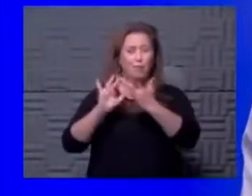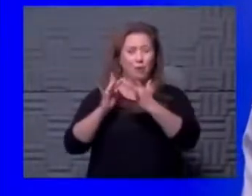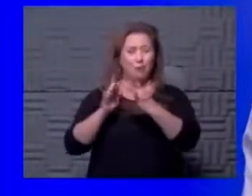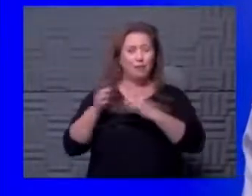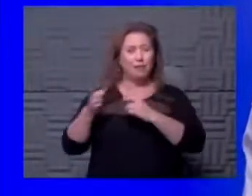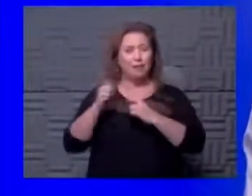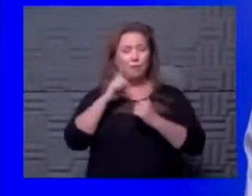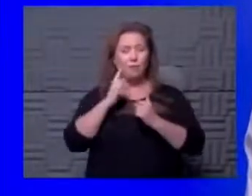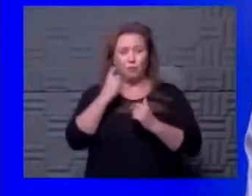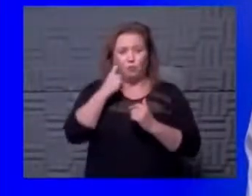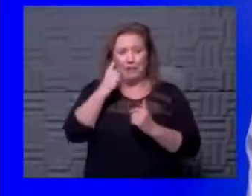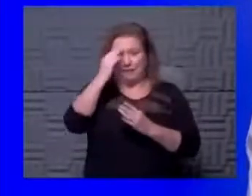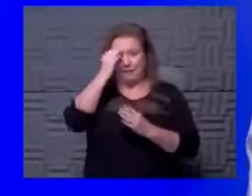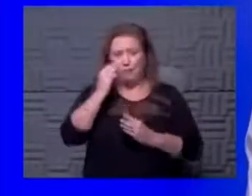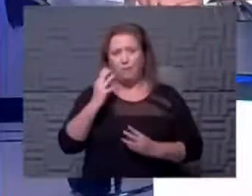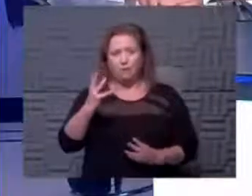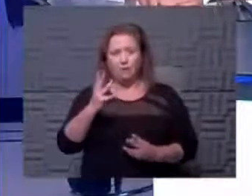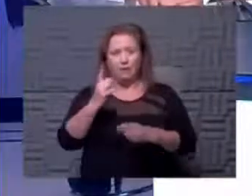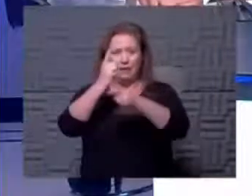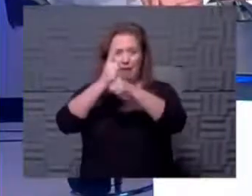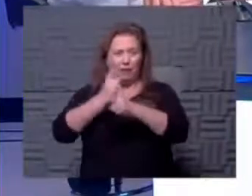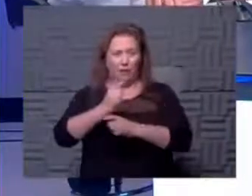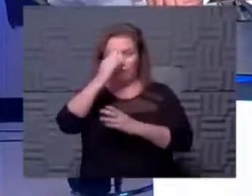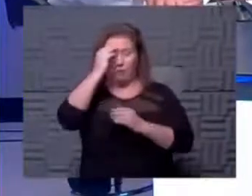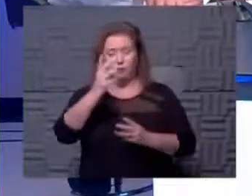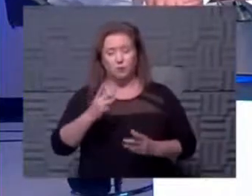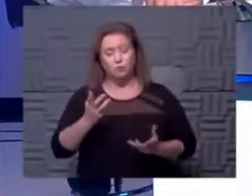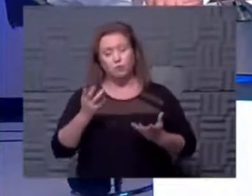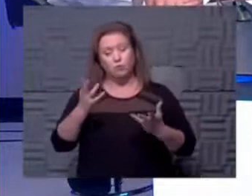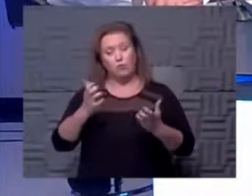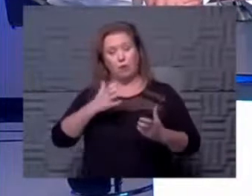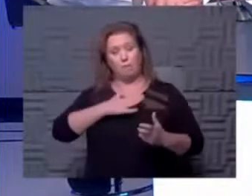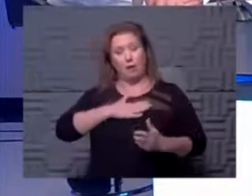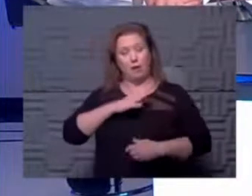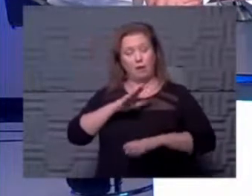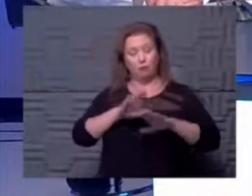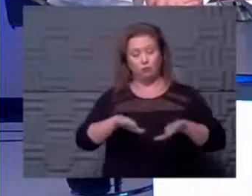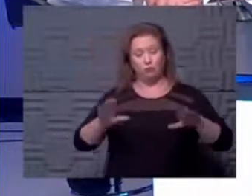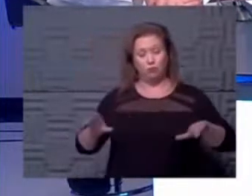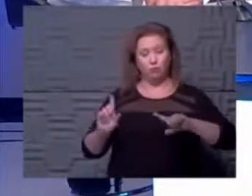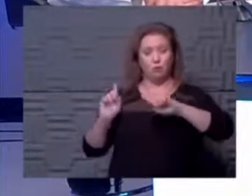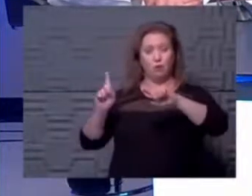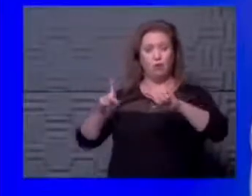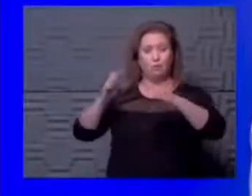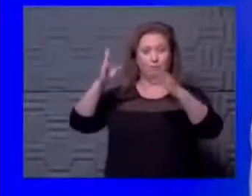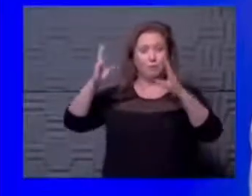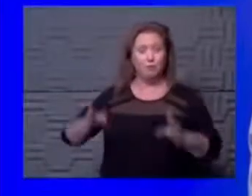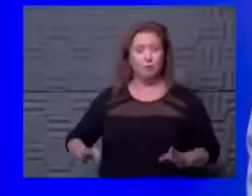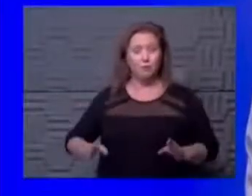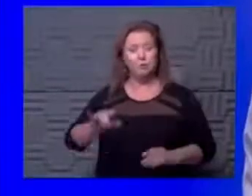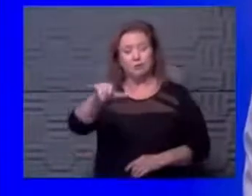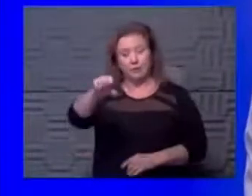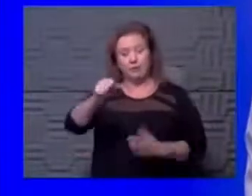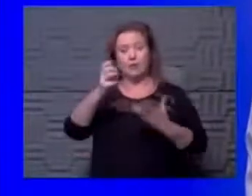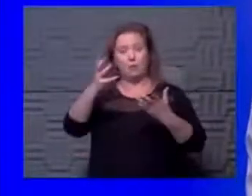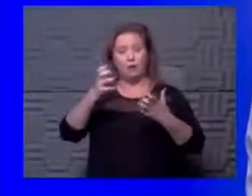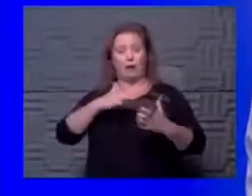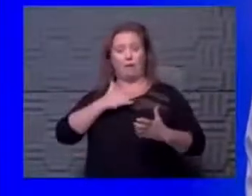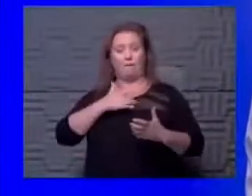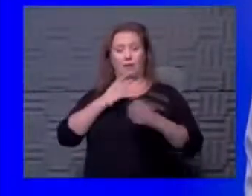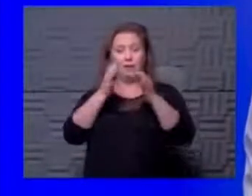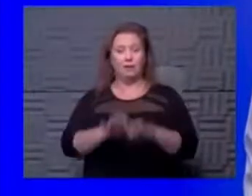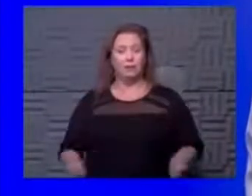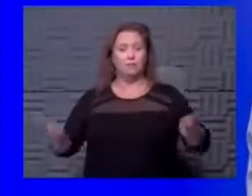most accurate, up-to-date information. Do I want my children to go to in-person learning? I absolutely do. I feel it's